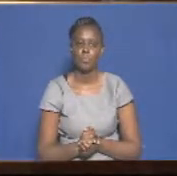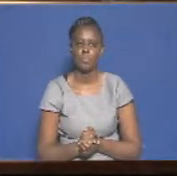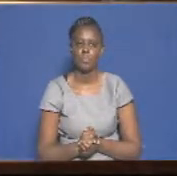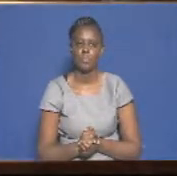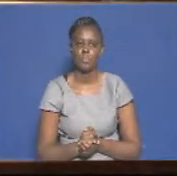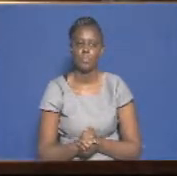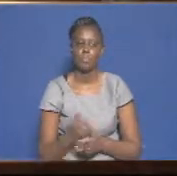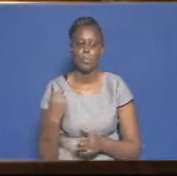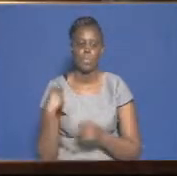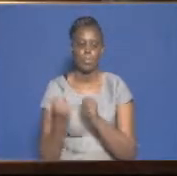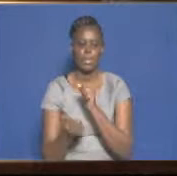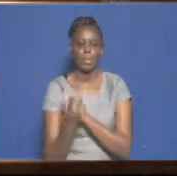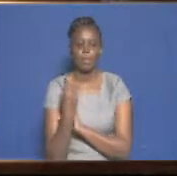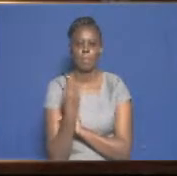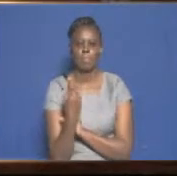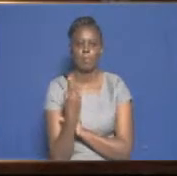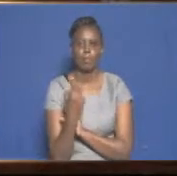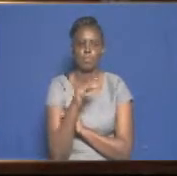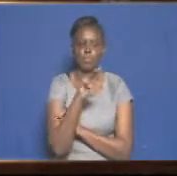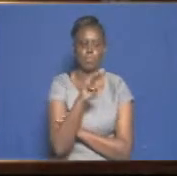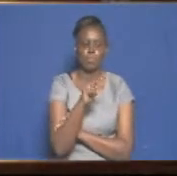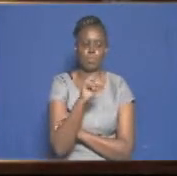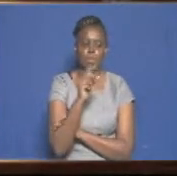Order number 11, motion.